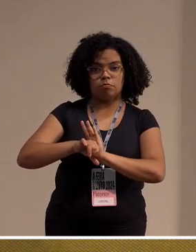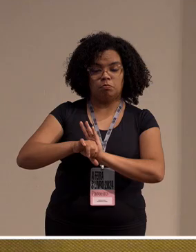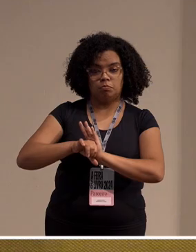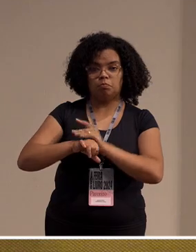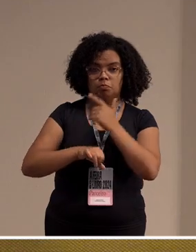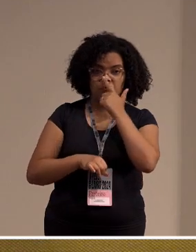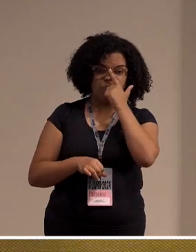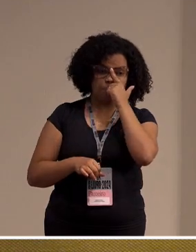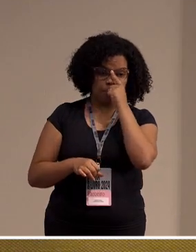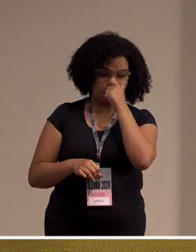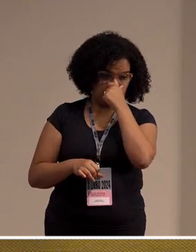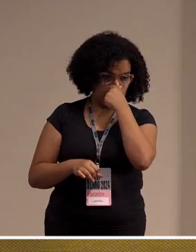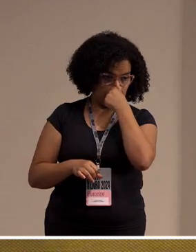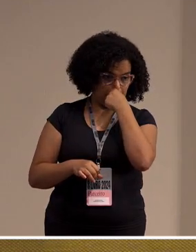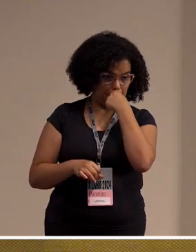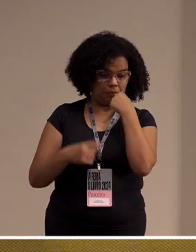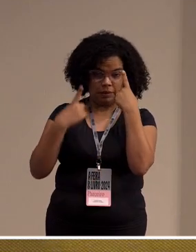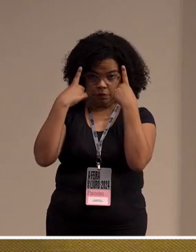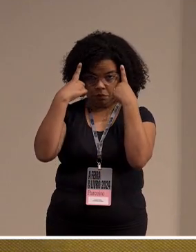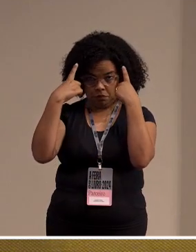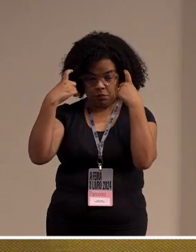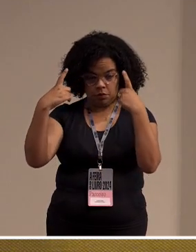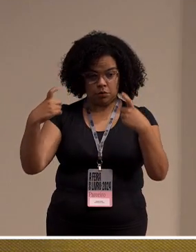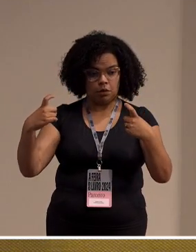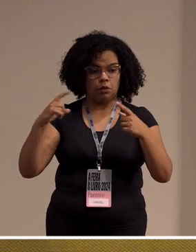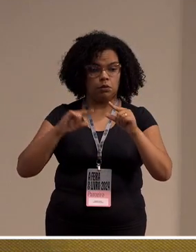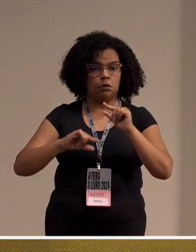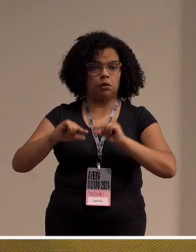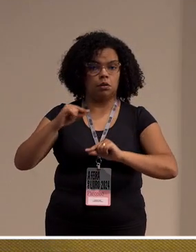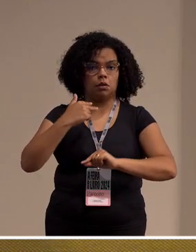be under-described, right? And so